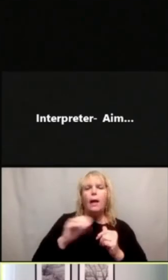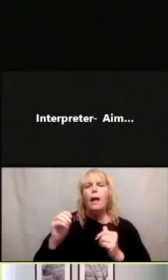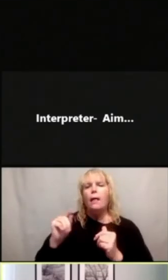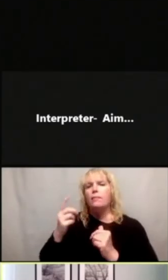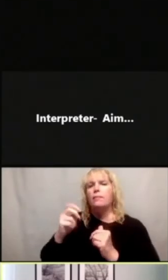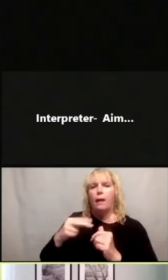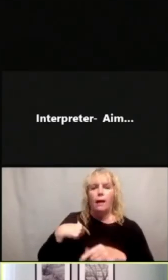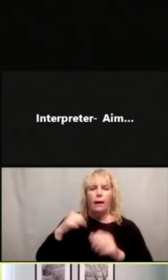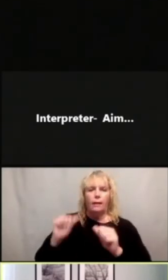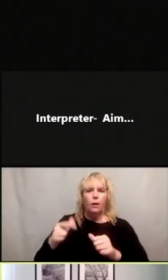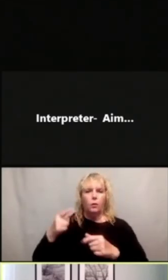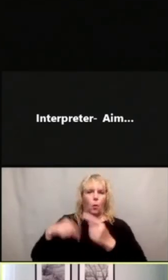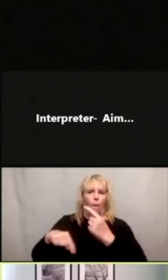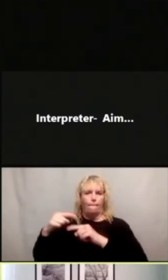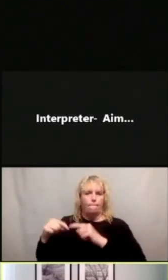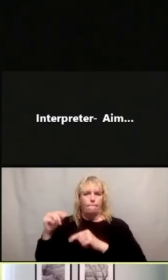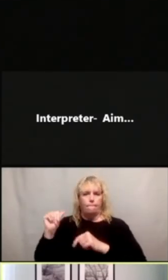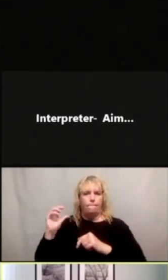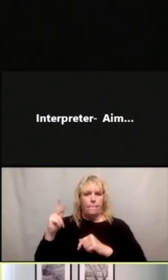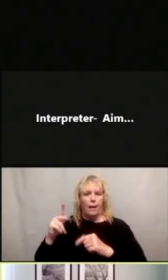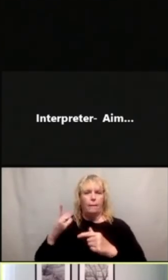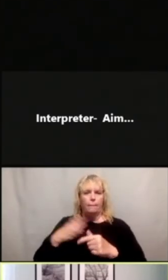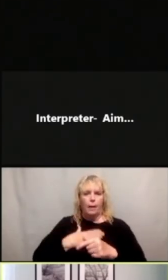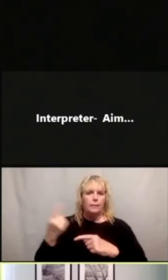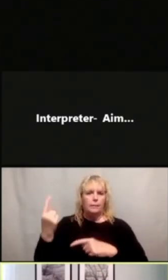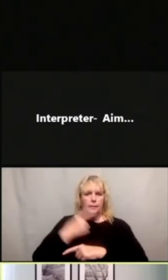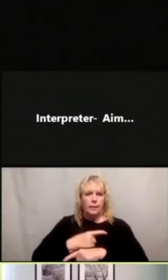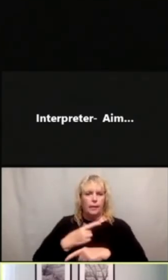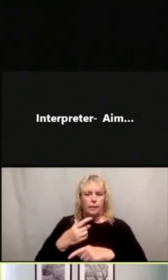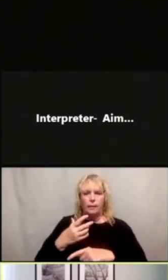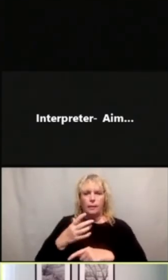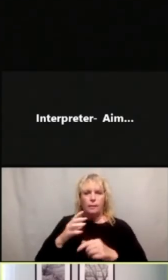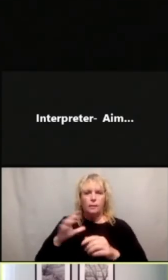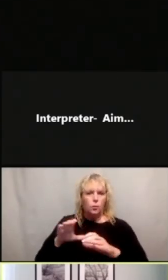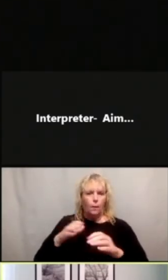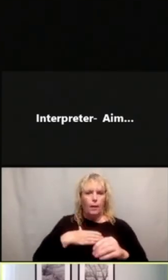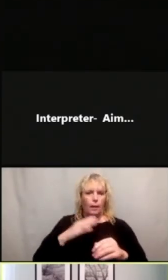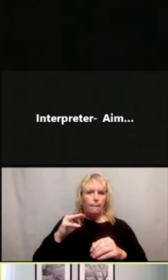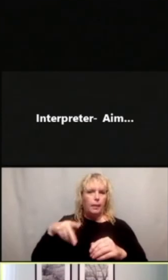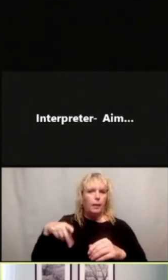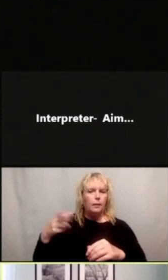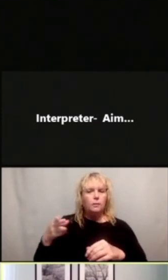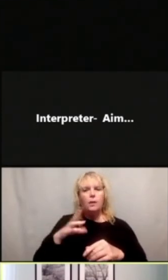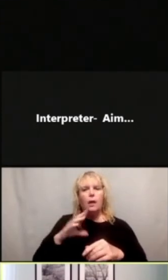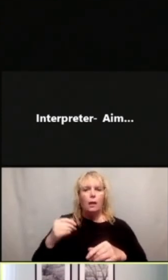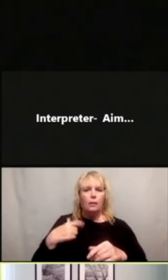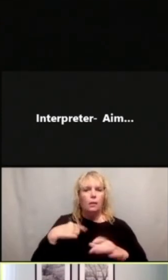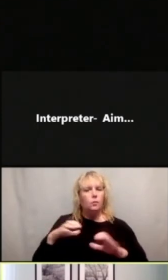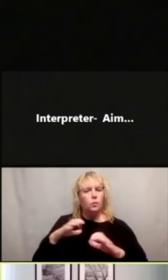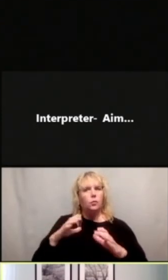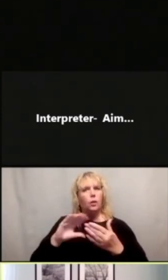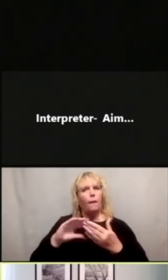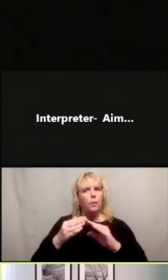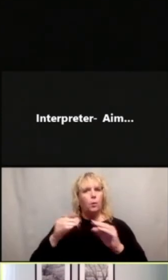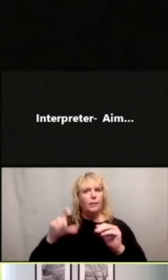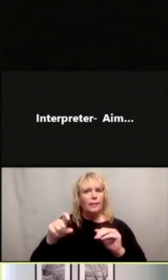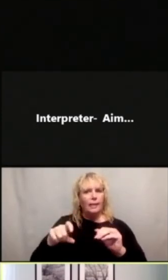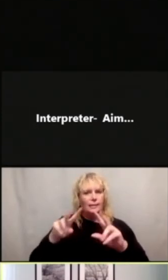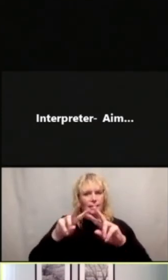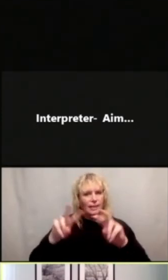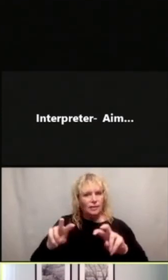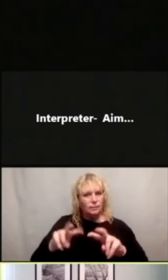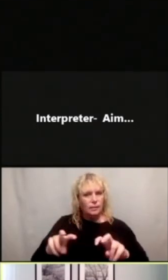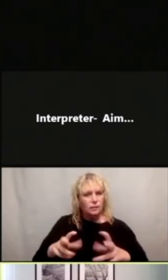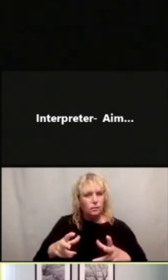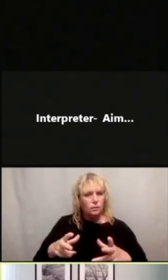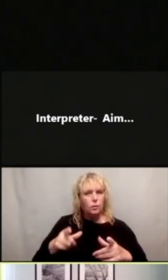my days in getting my MPH, doing a community needs assessment. And I tell my health literacy instructors the same thing,